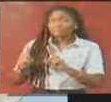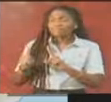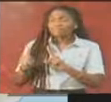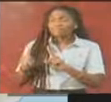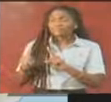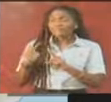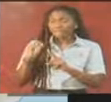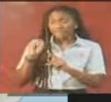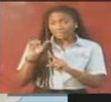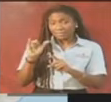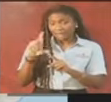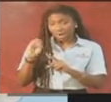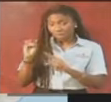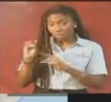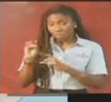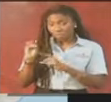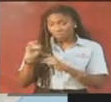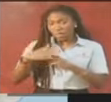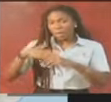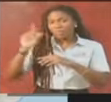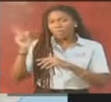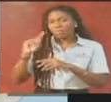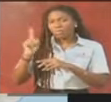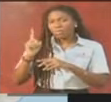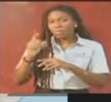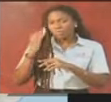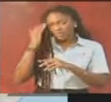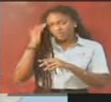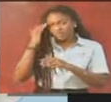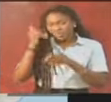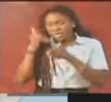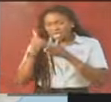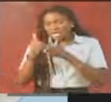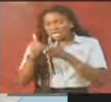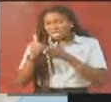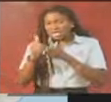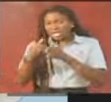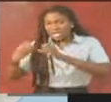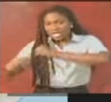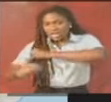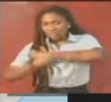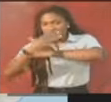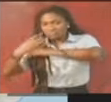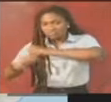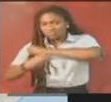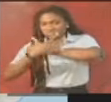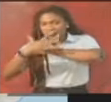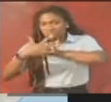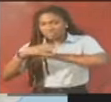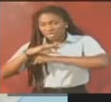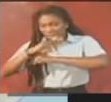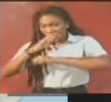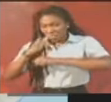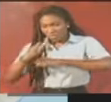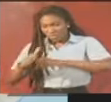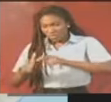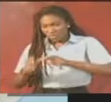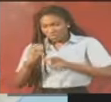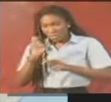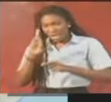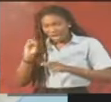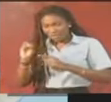the cases are spread along the road network, so along the Naparima-Mayaro Road, all the way to Mayaro, and then down